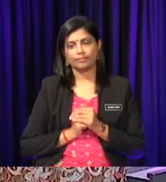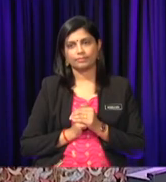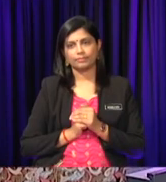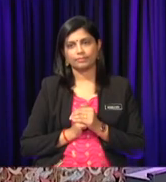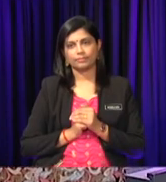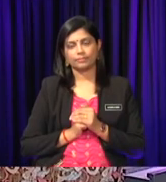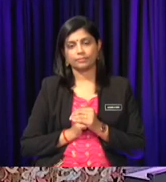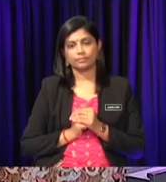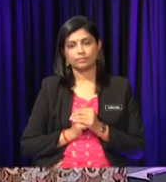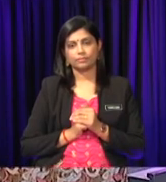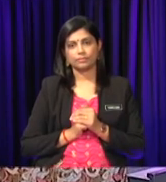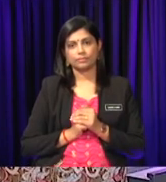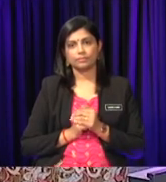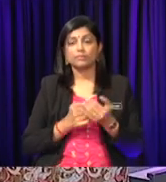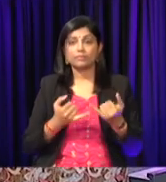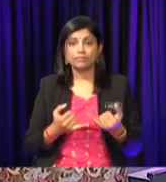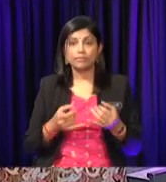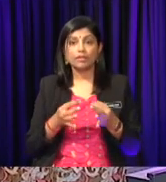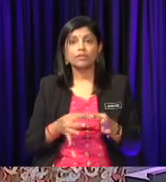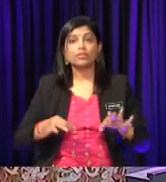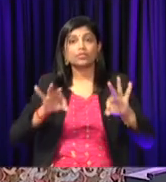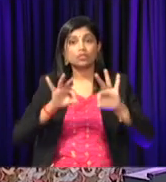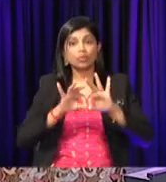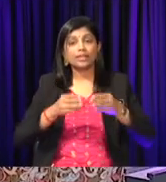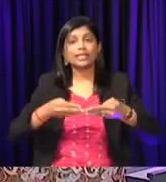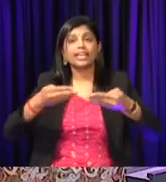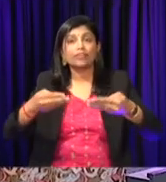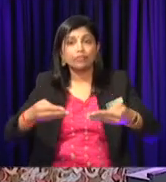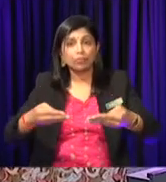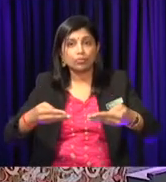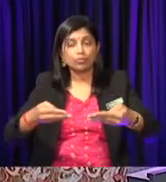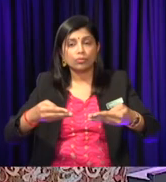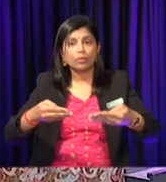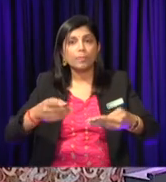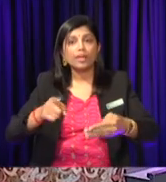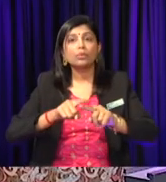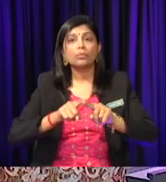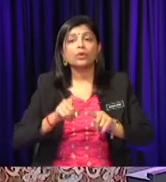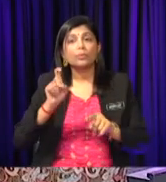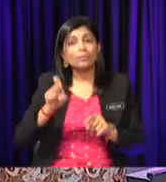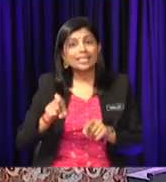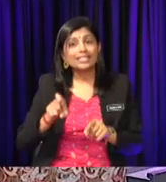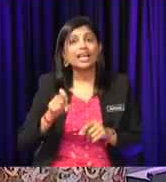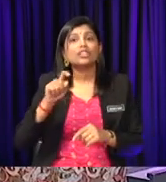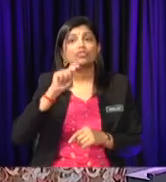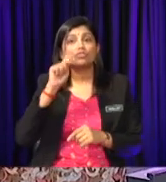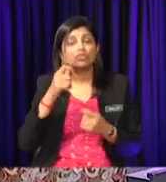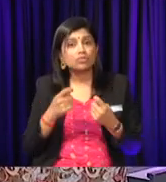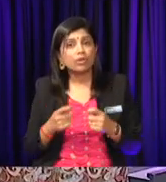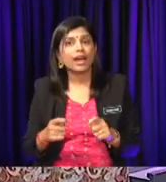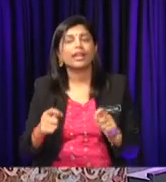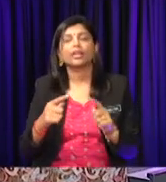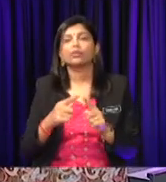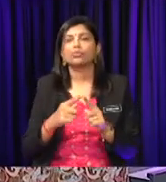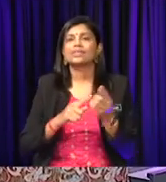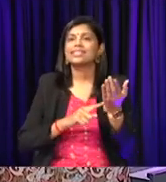given situations, but there's nothing wrong with you trying to start talking about basic things among your your partner,